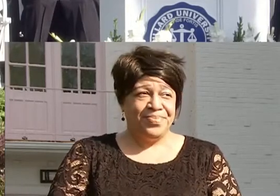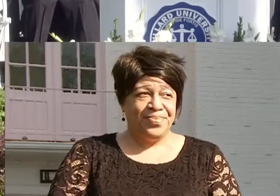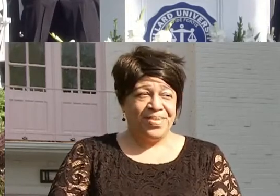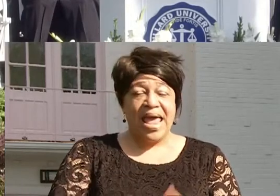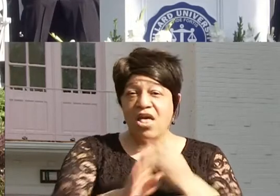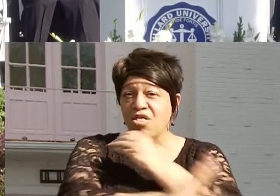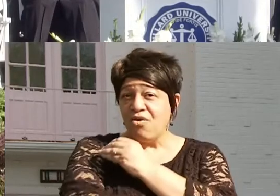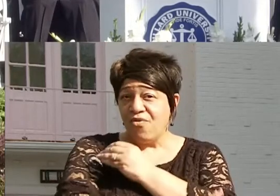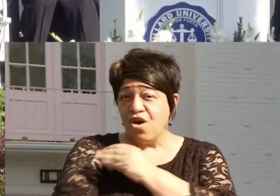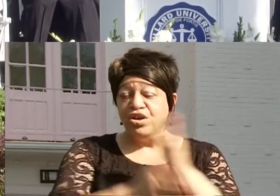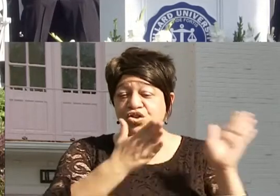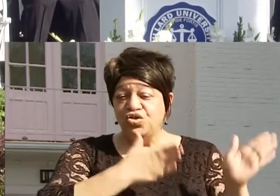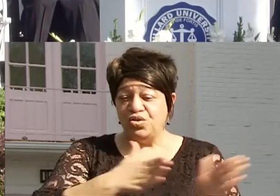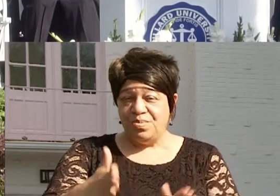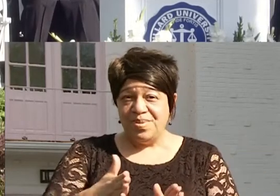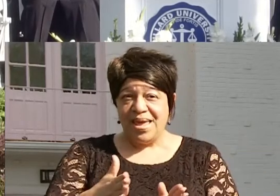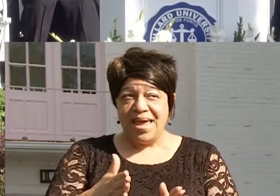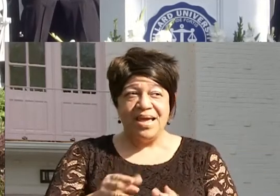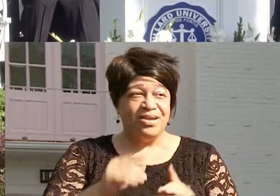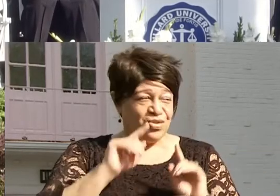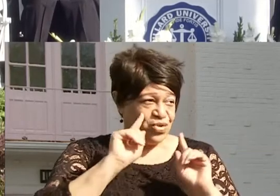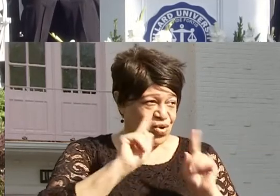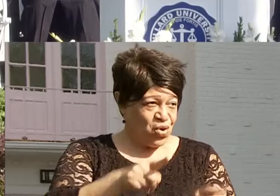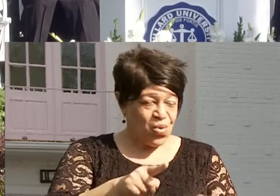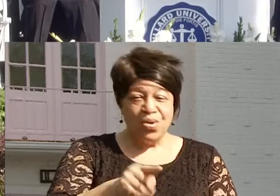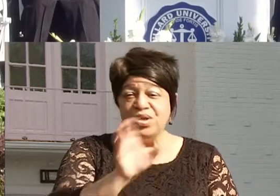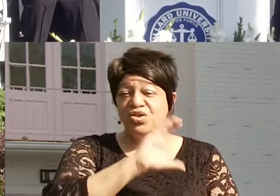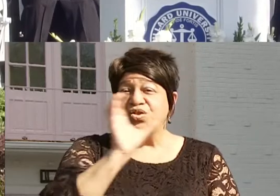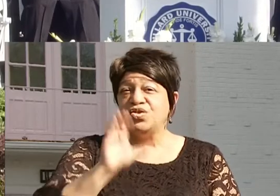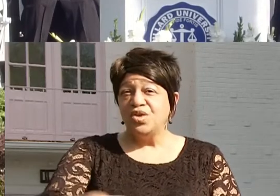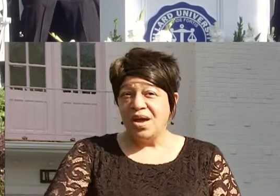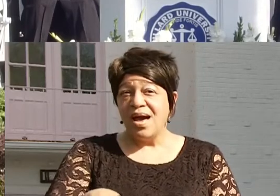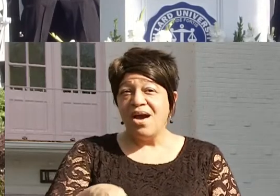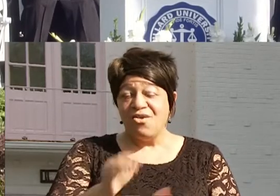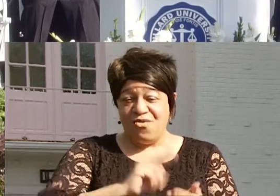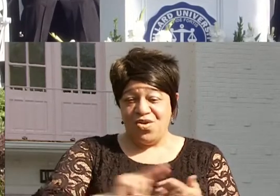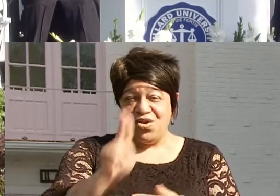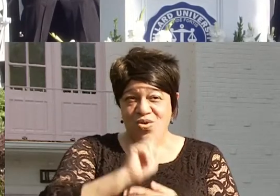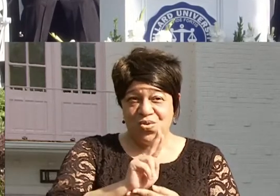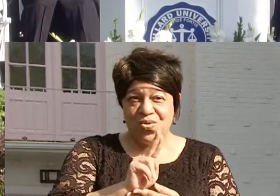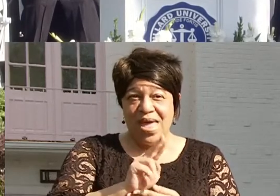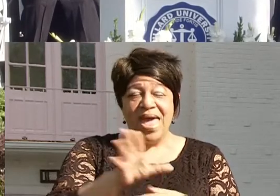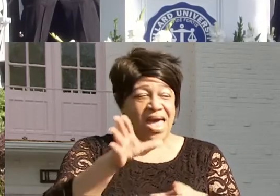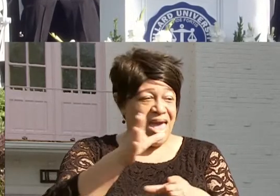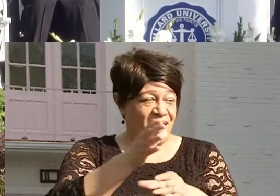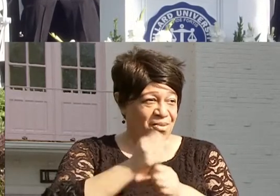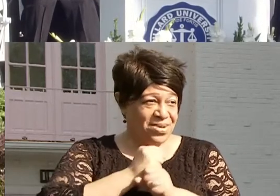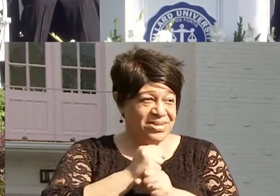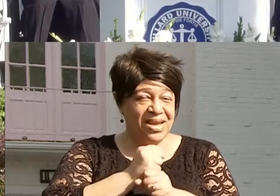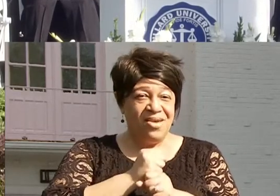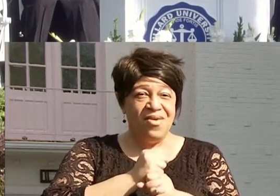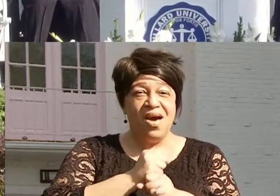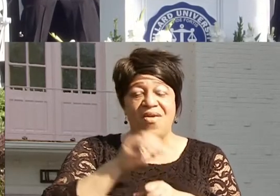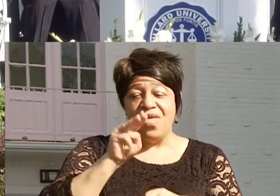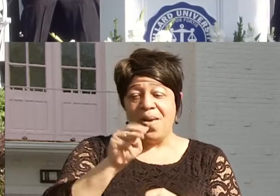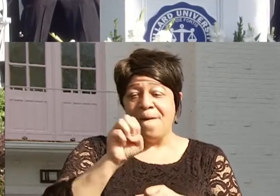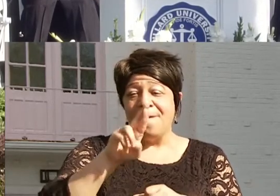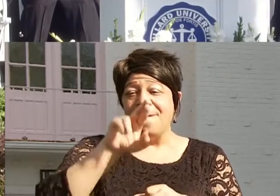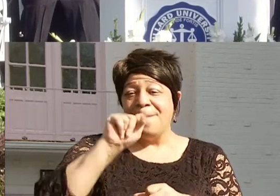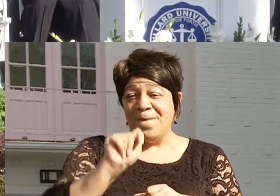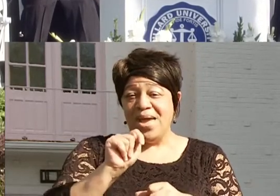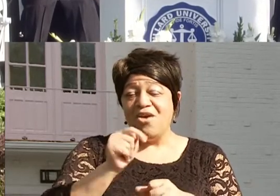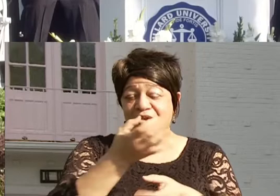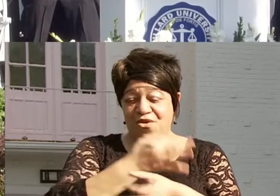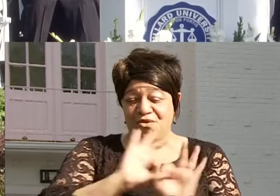In the fall, she plans to attend Adler University in Chicago, Illinois, as a recipient of their merit scholarship to get